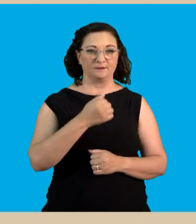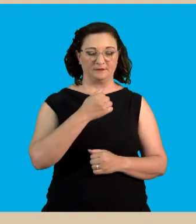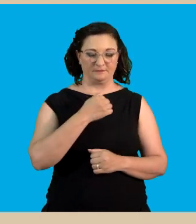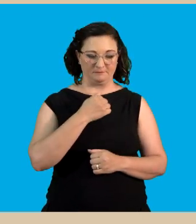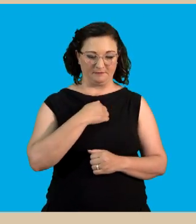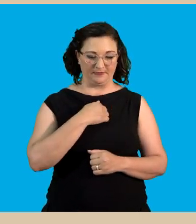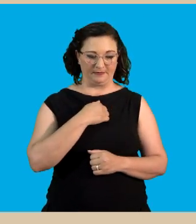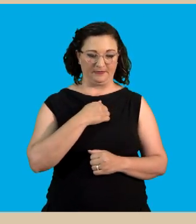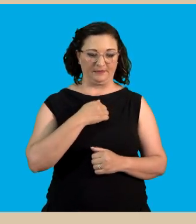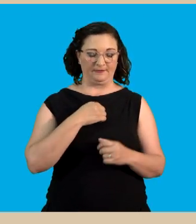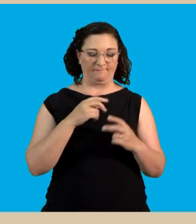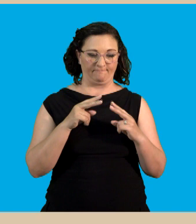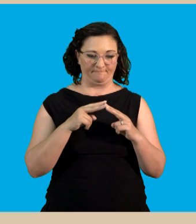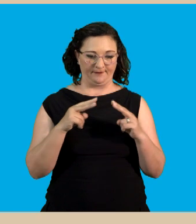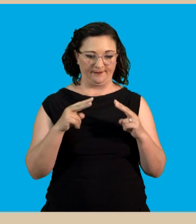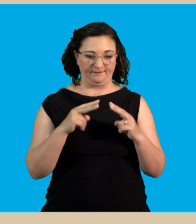my very